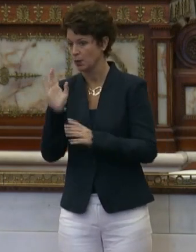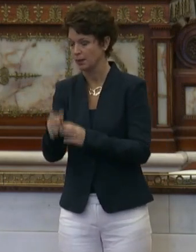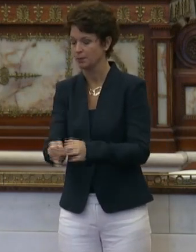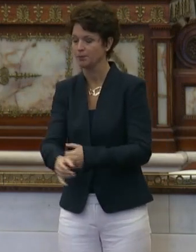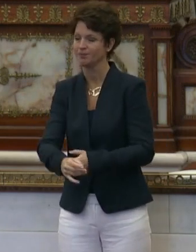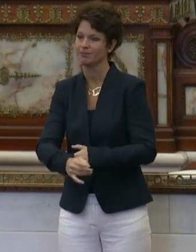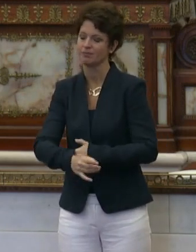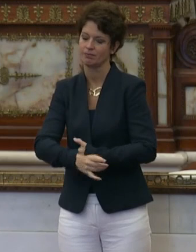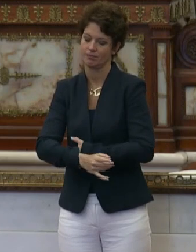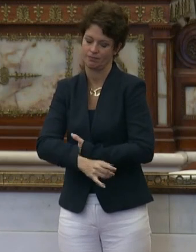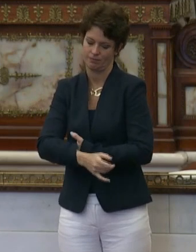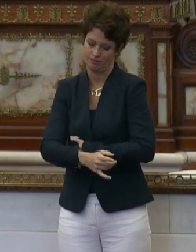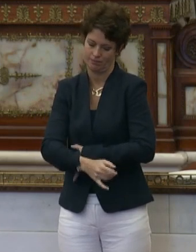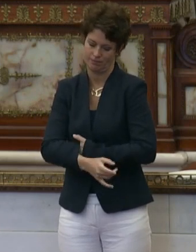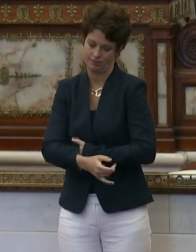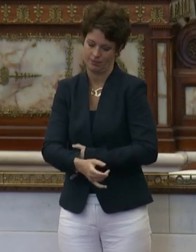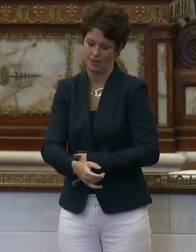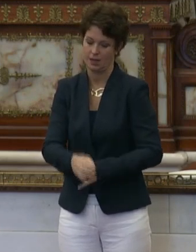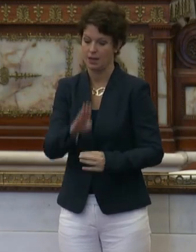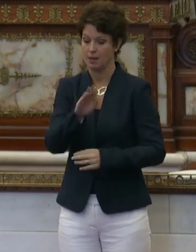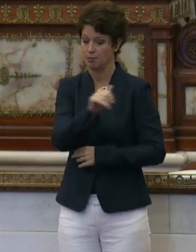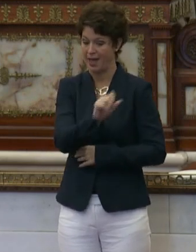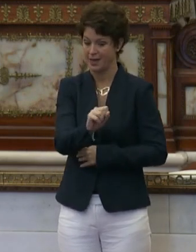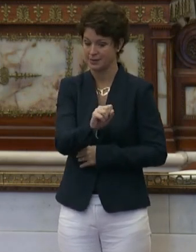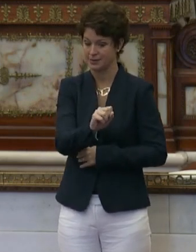call the roll. Councilwoman Bass?